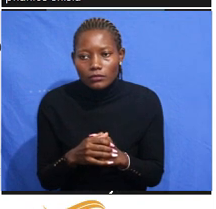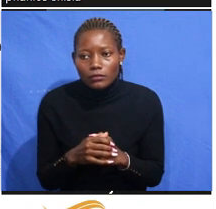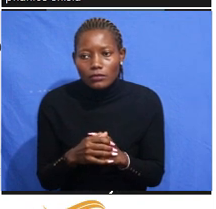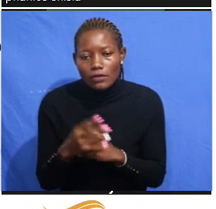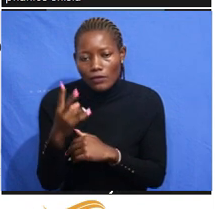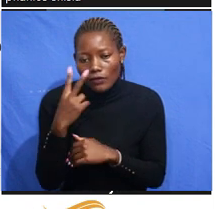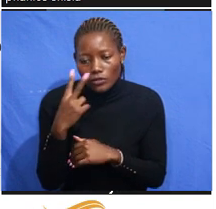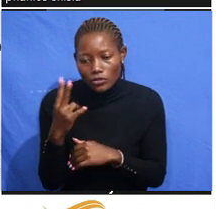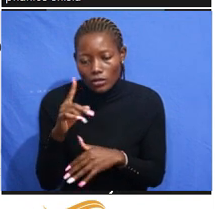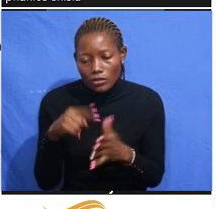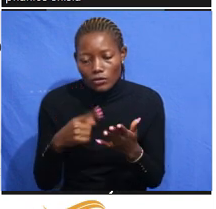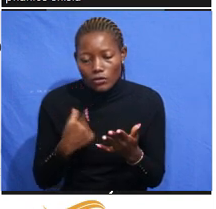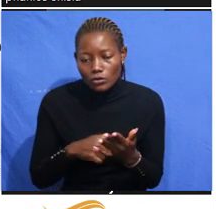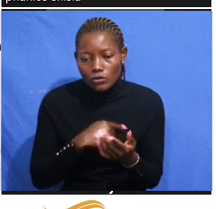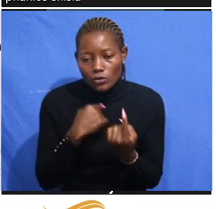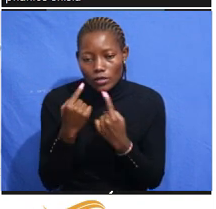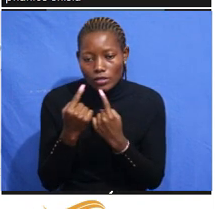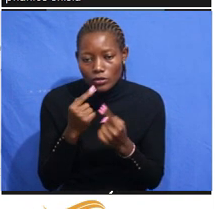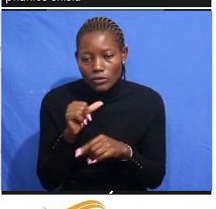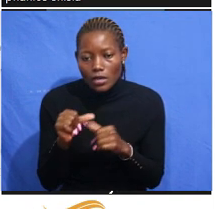visually what we are talking about.